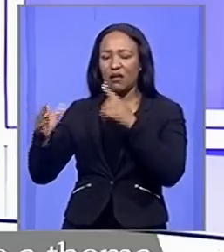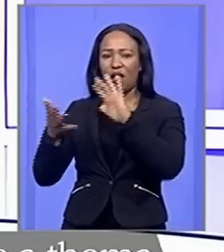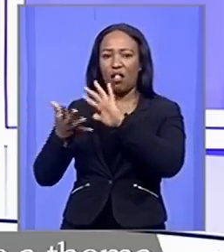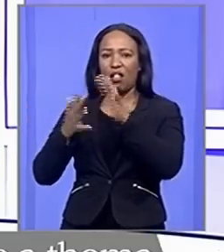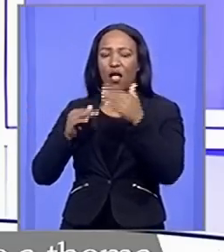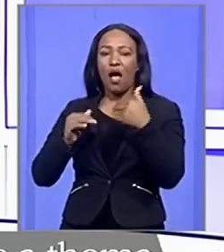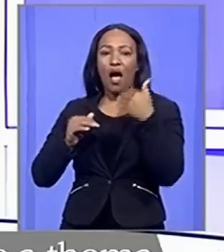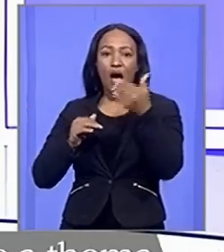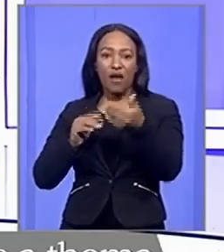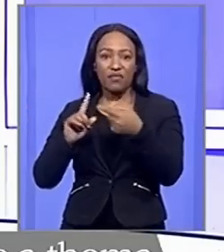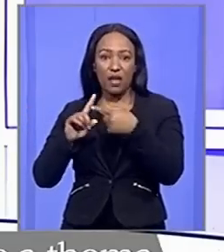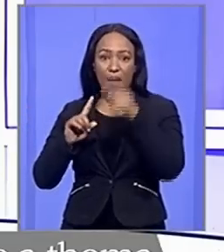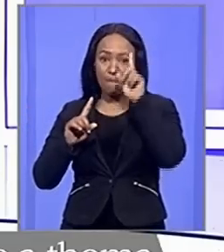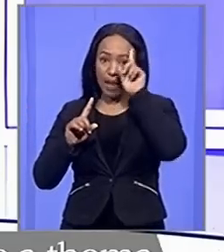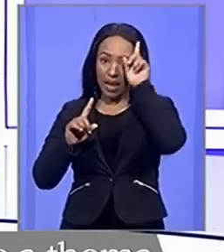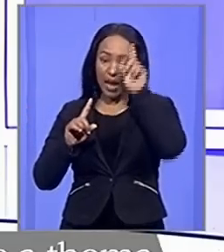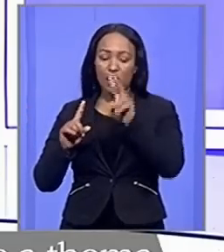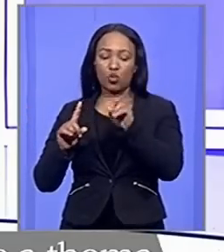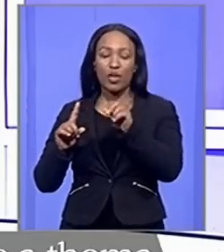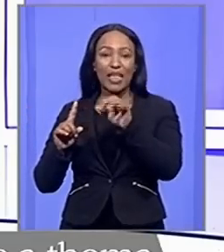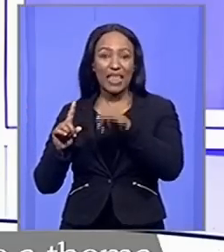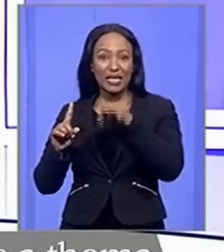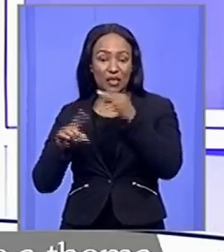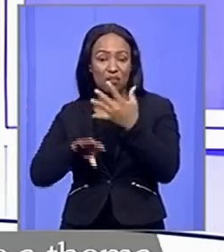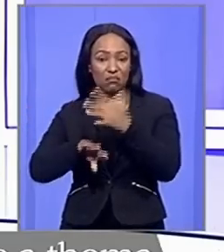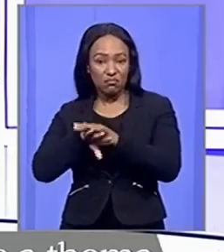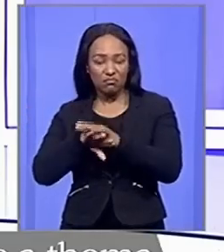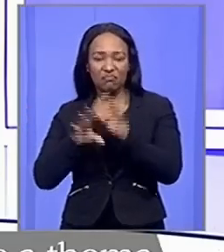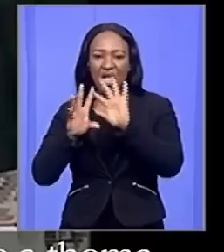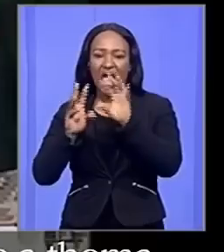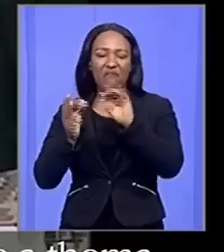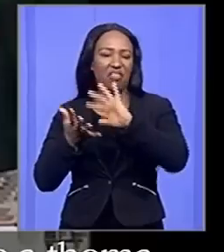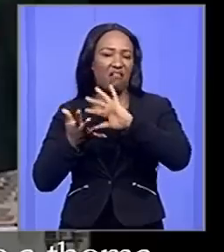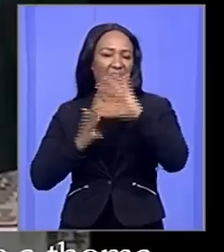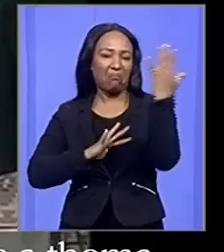a ithobalele boroko jo bogolo ka 2013.